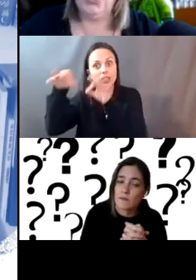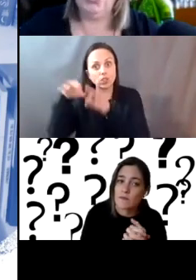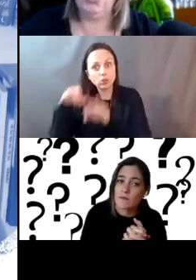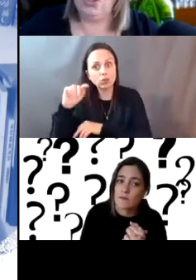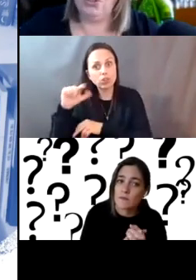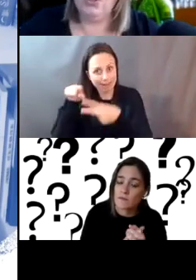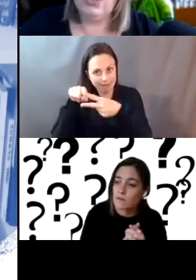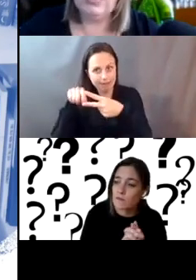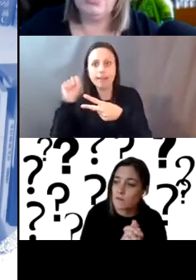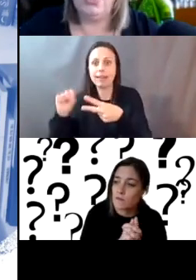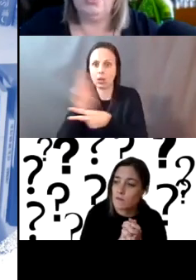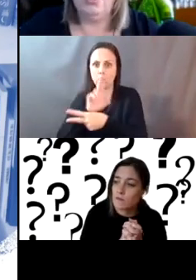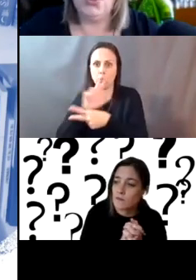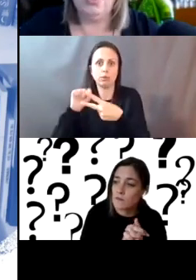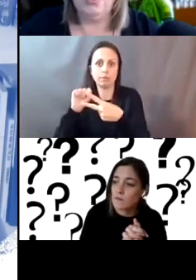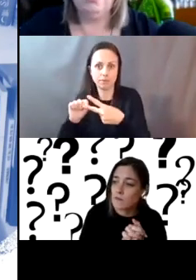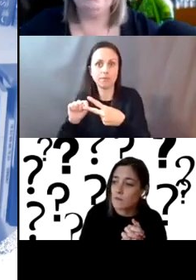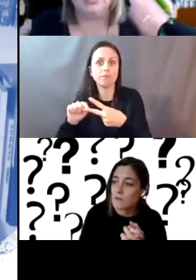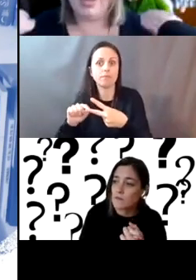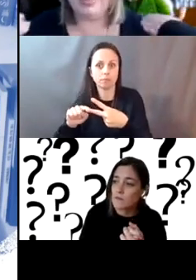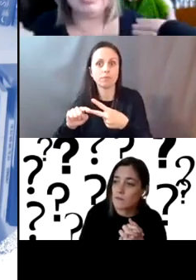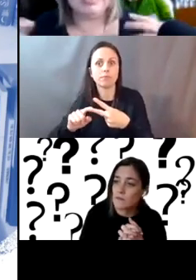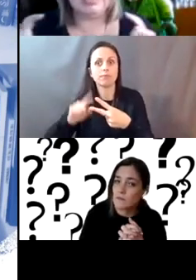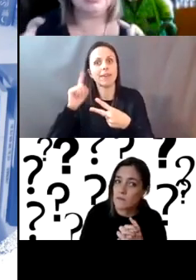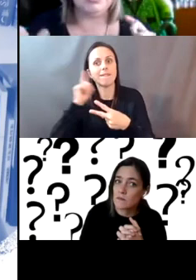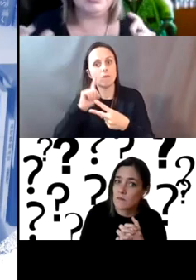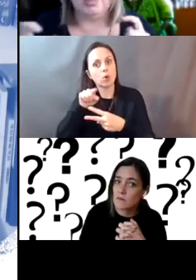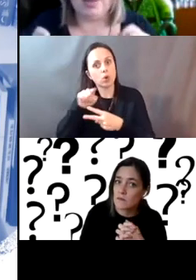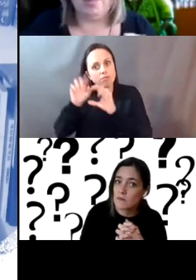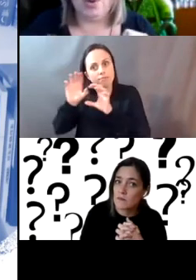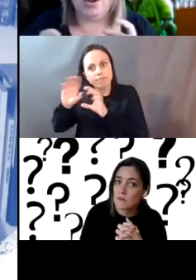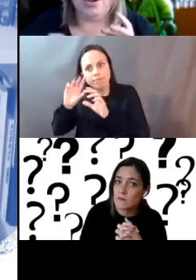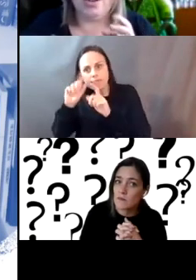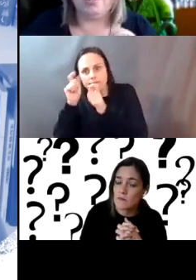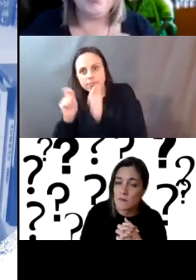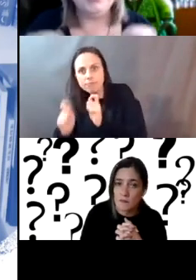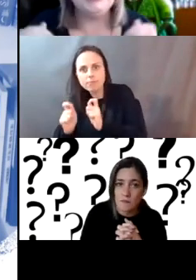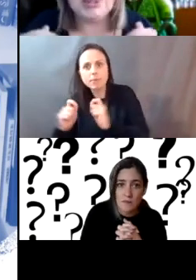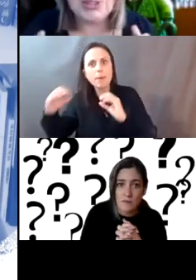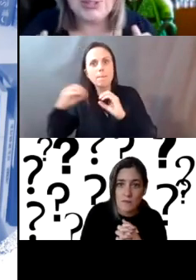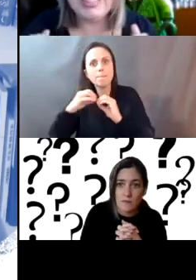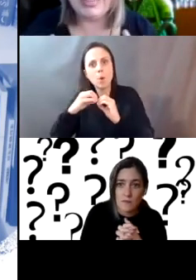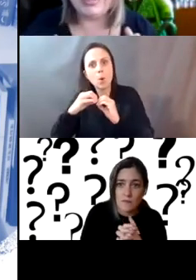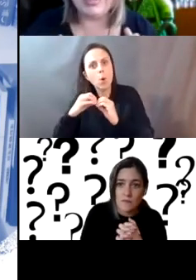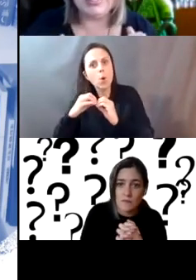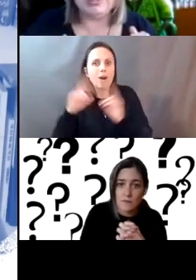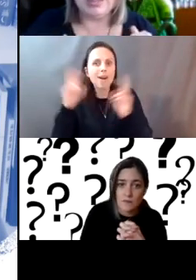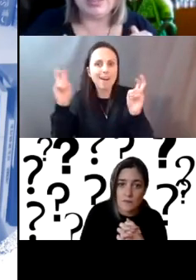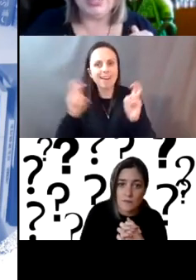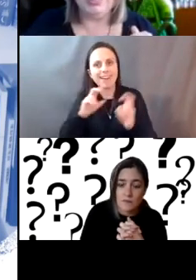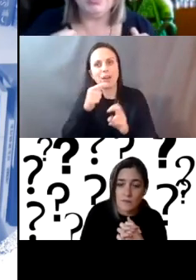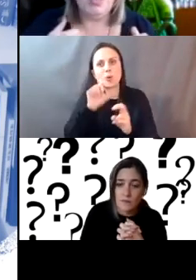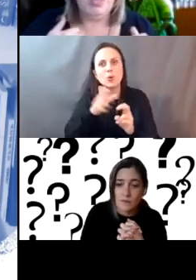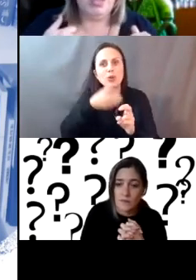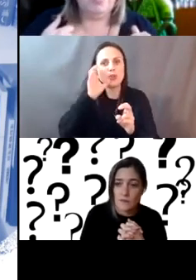that you can use to sort of behind the scenes to get a little bit more of that Google juice that Sue